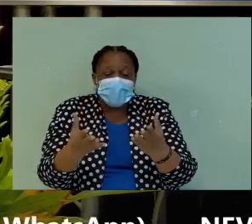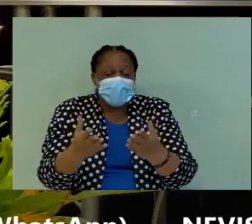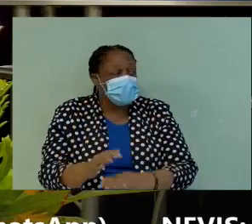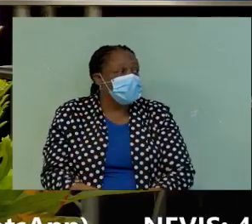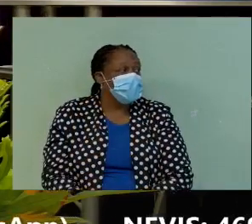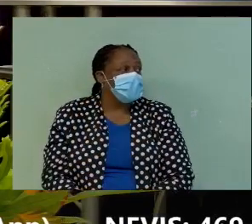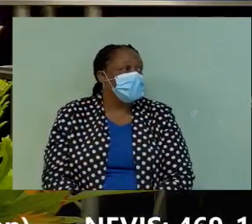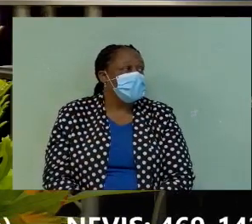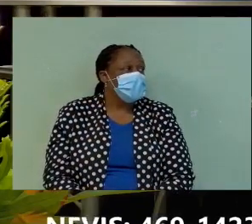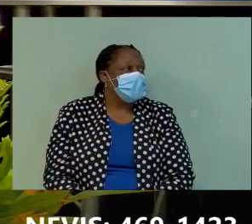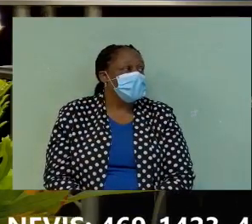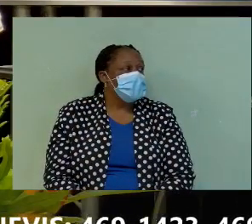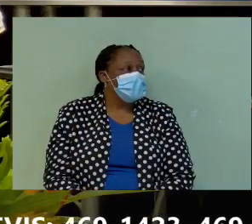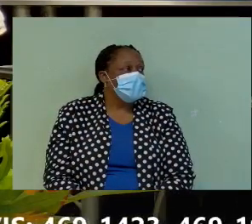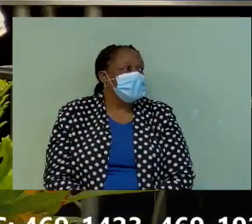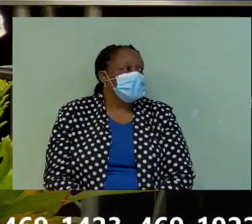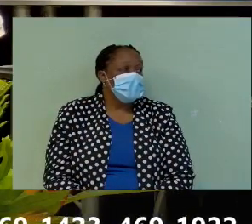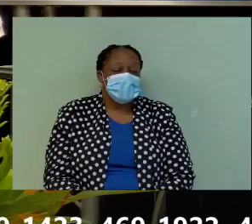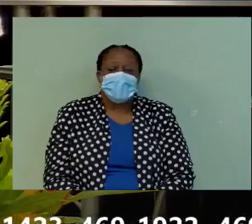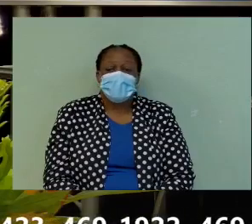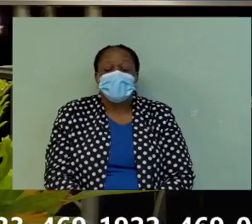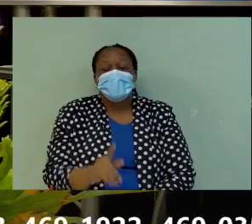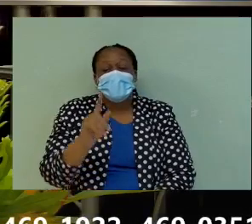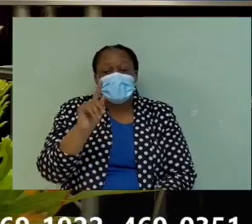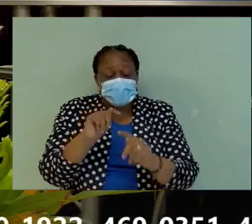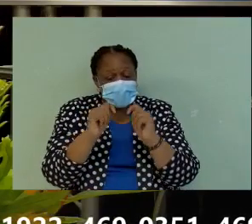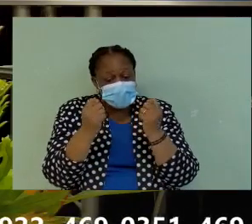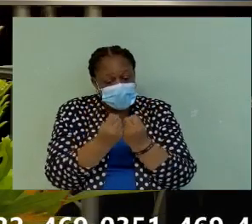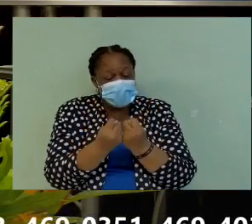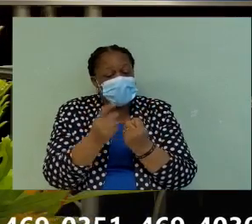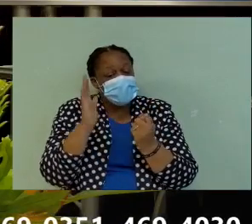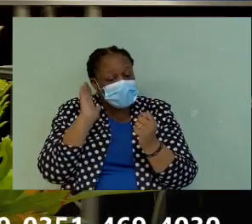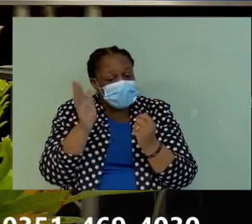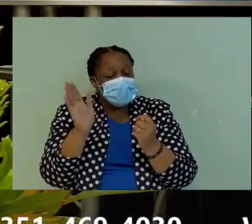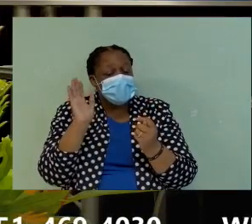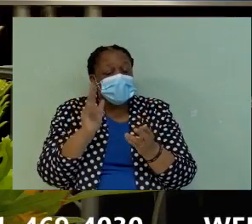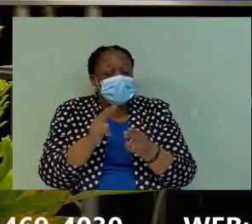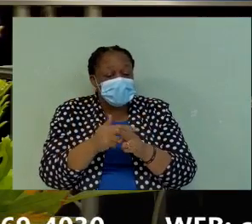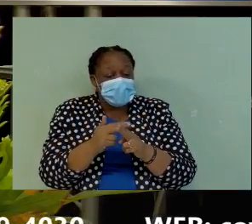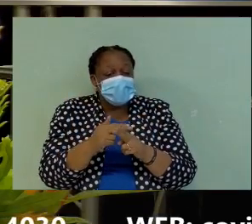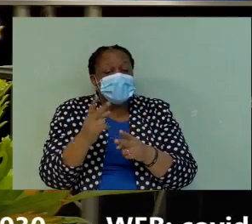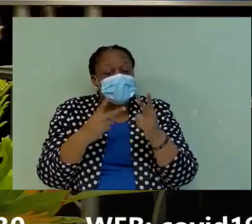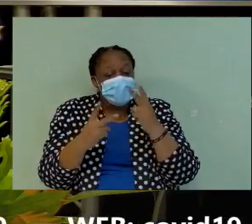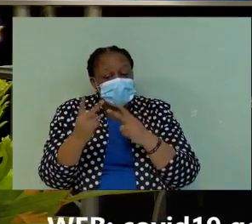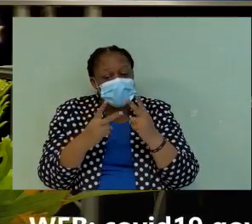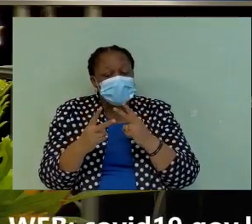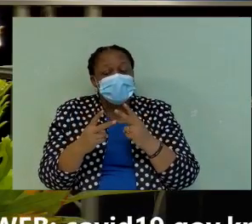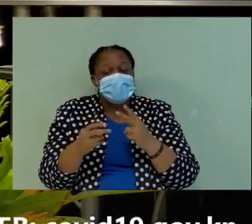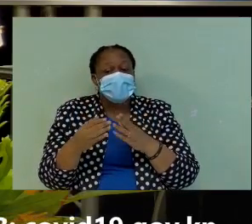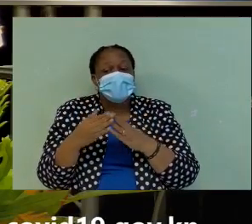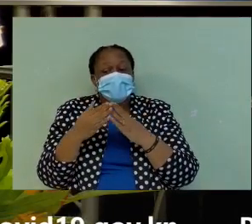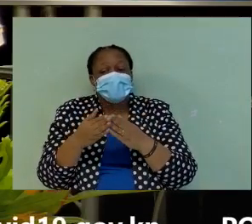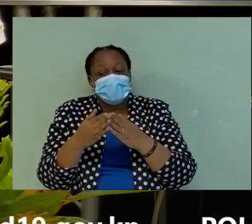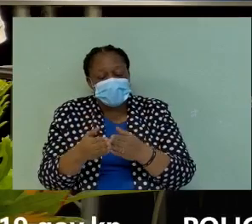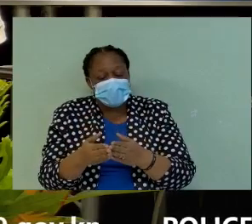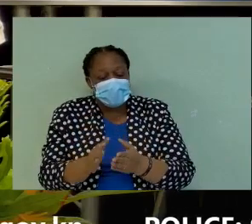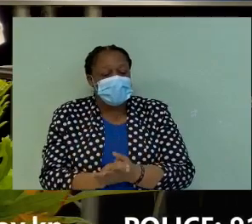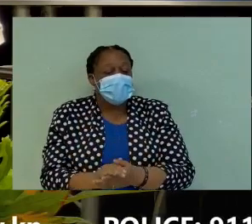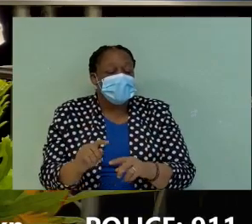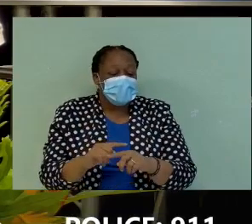The task force will also visit those areas. Our main focus is in particular public transport,